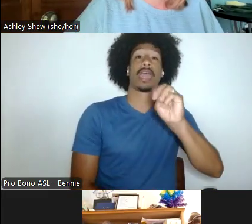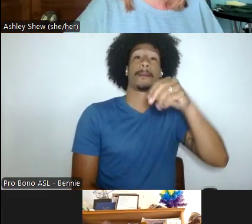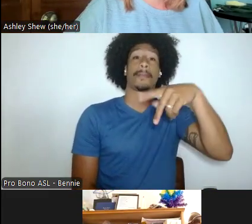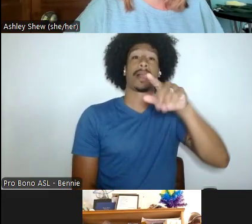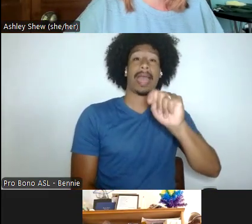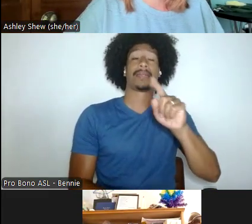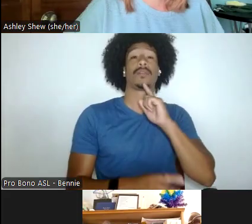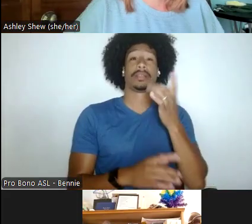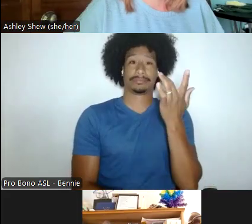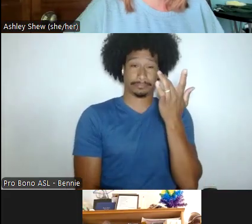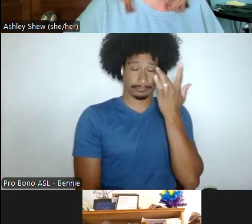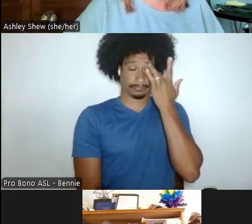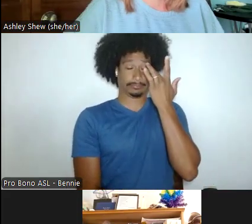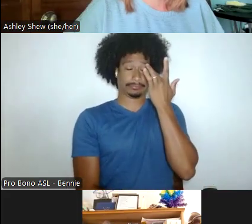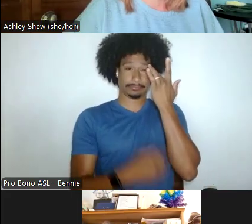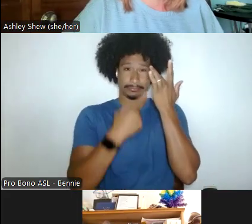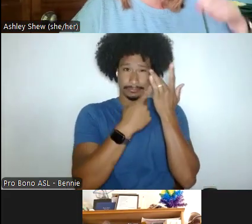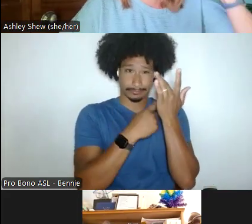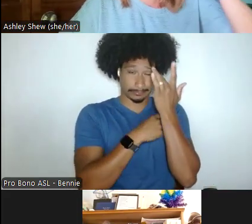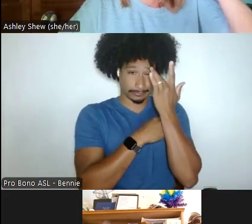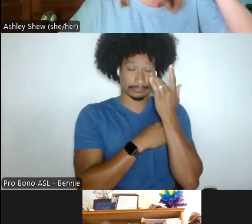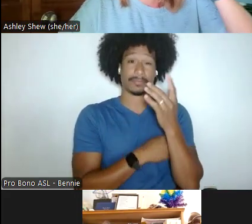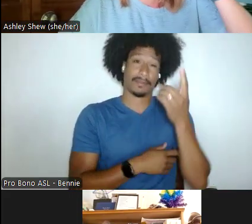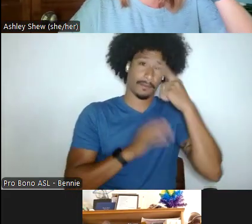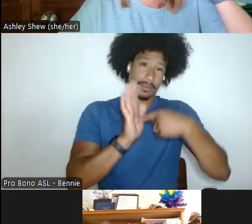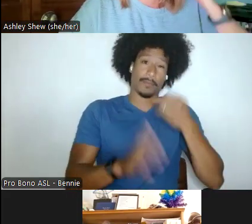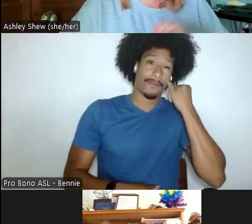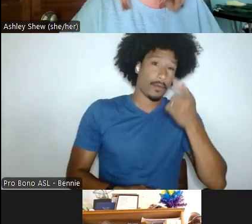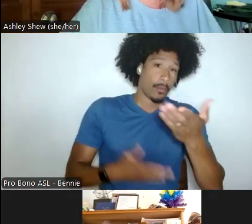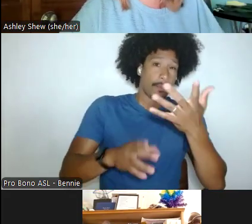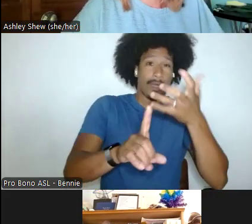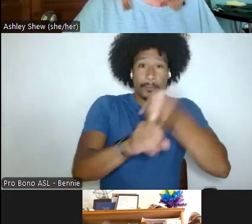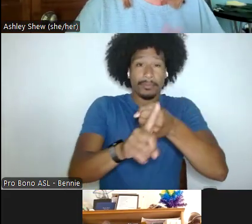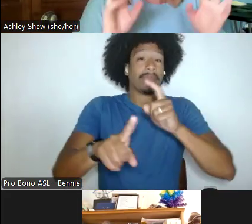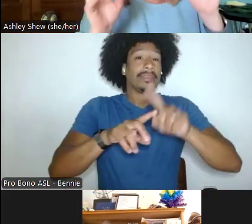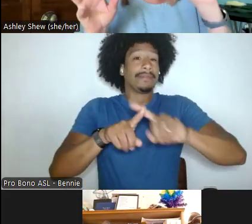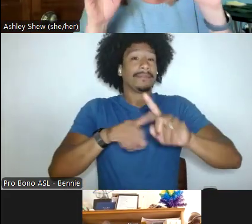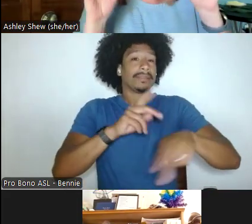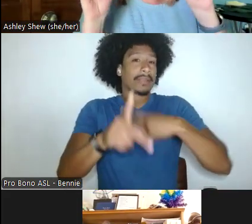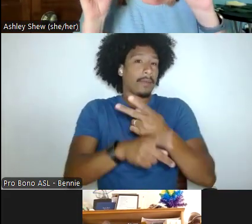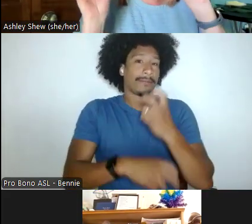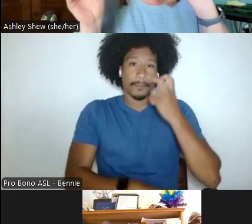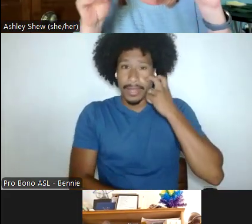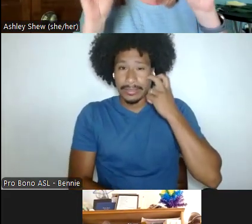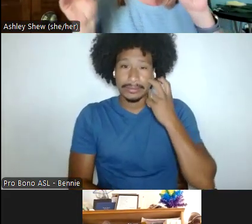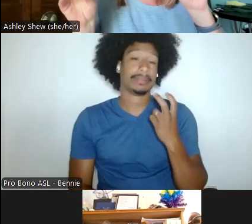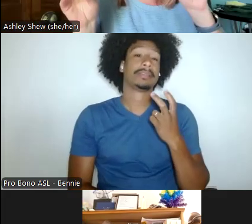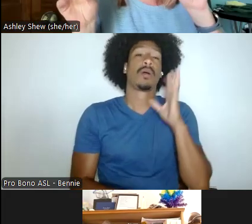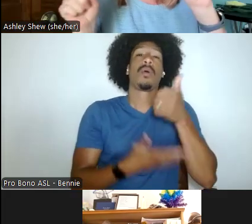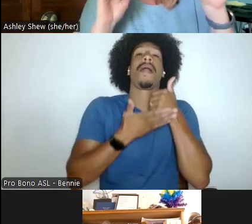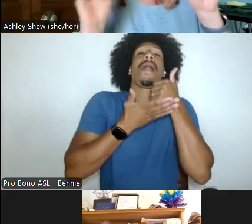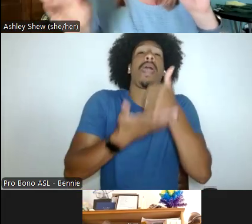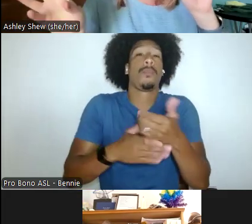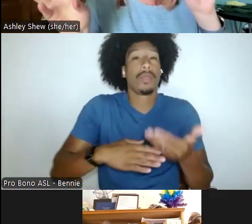let you, if you were someone impacted by particular types of blindness, allowed you to see a little bit more like shapes and